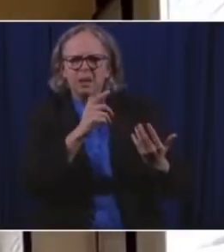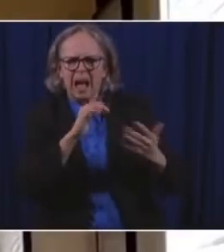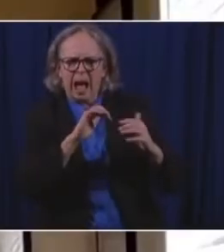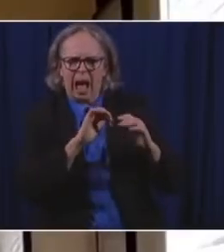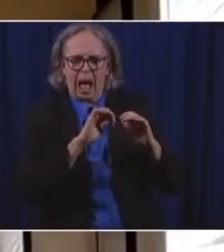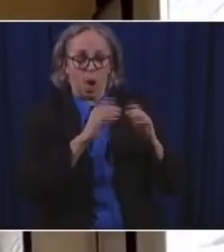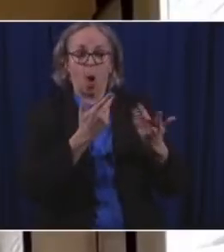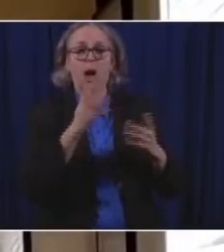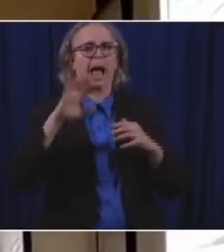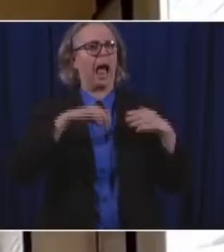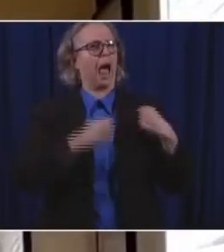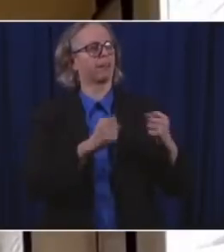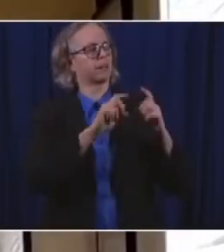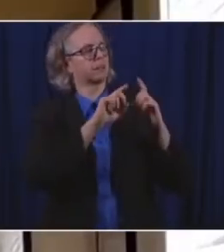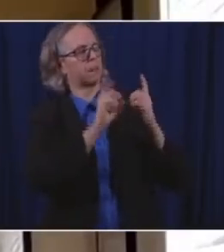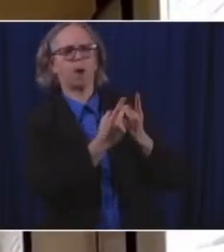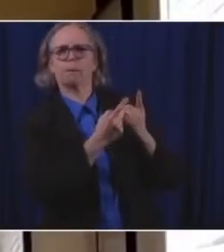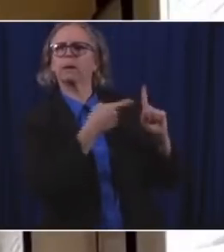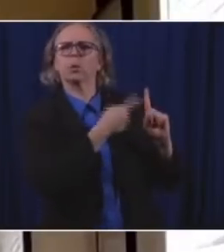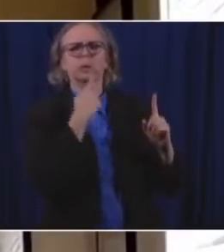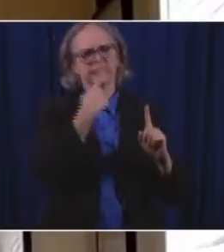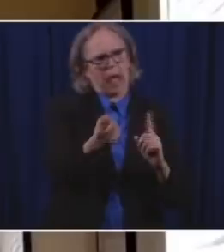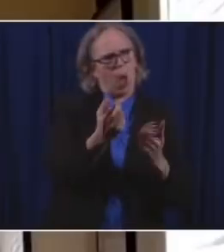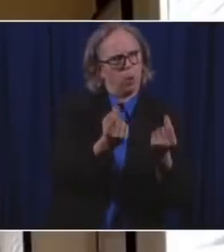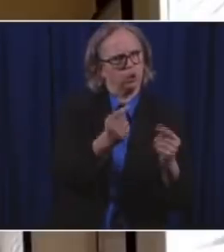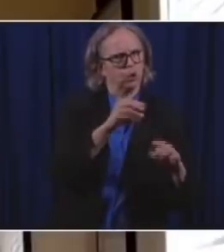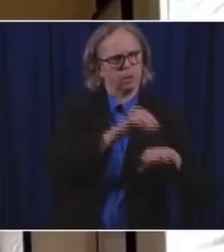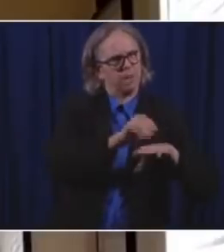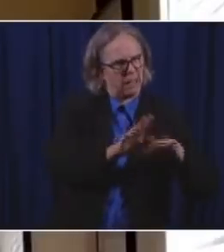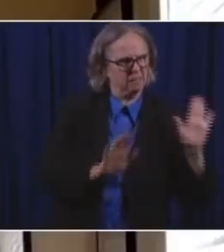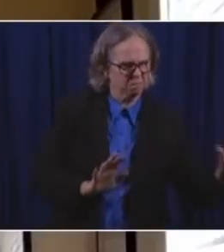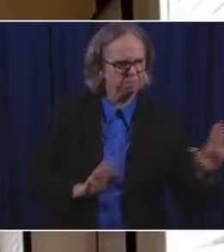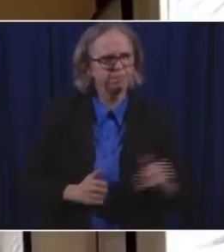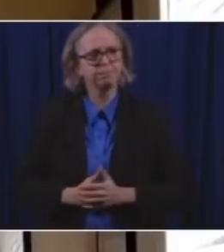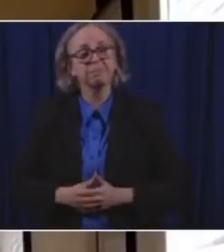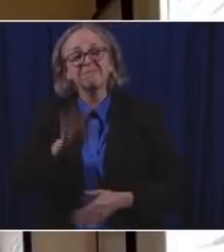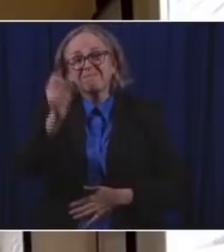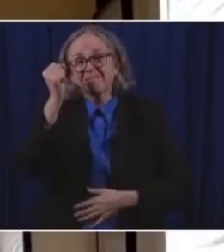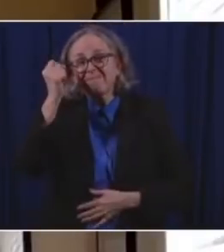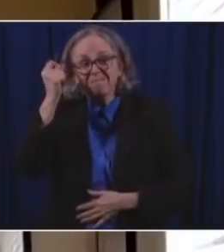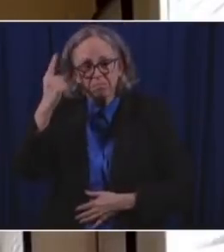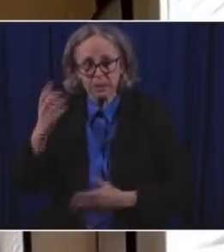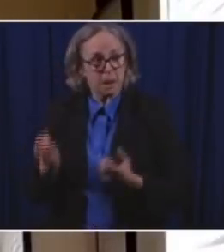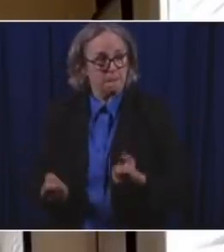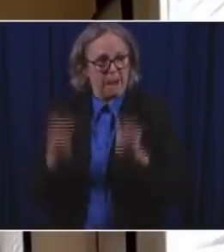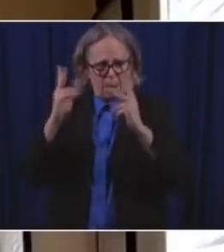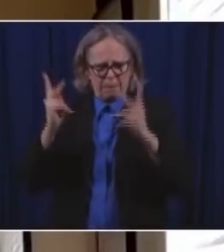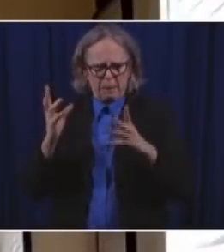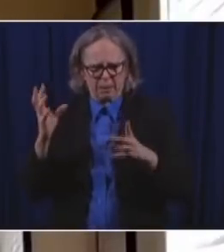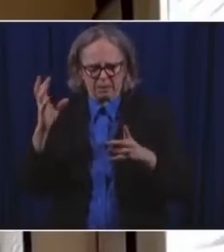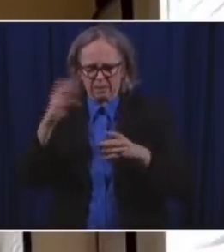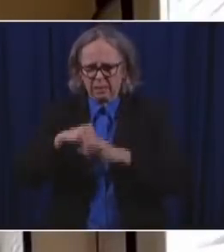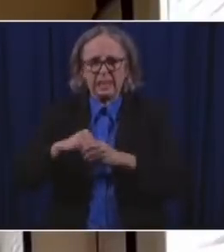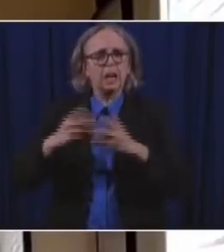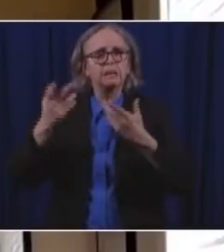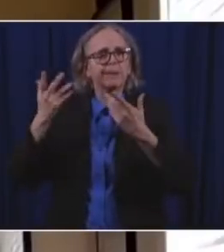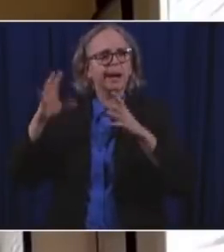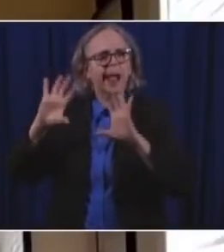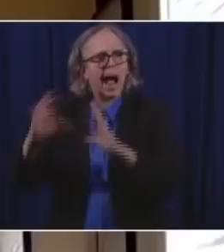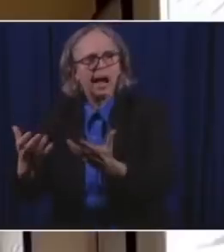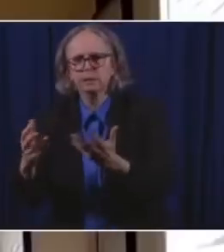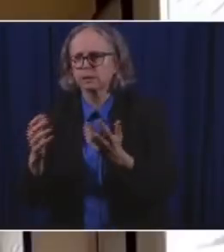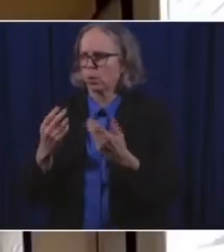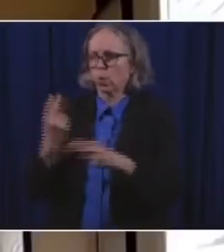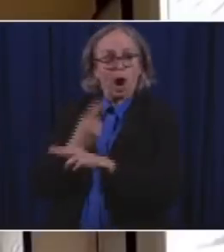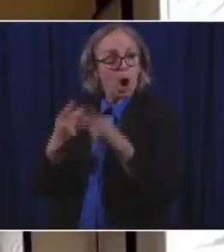example, be a reasonable option for many in a classroom setting where distancing and masking are being consistently